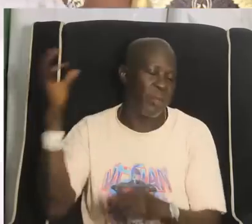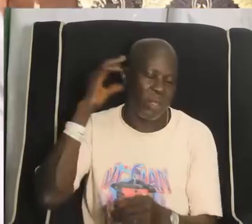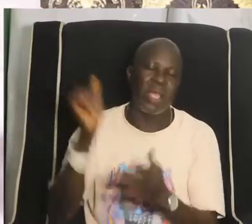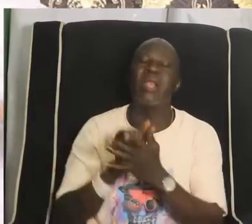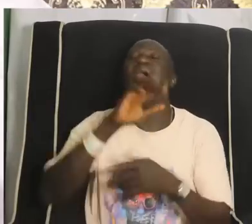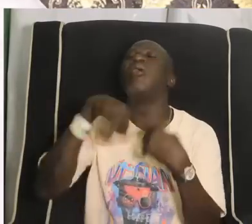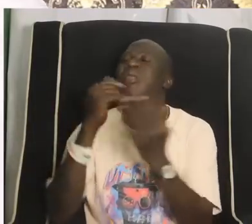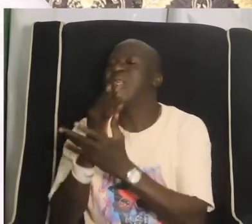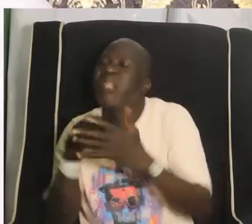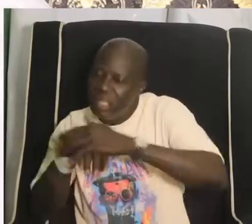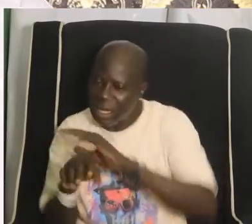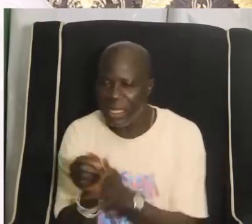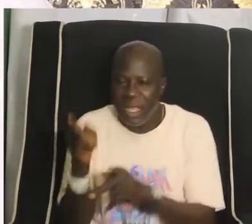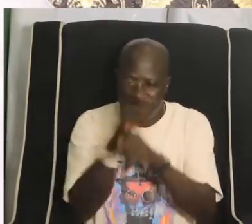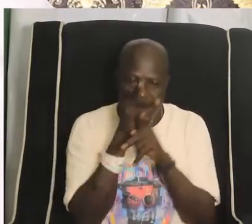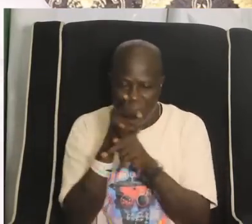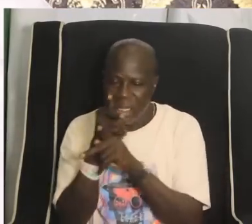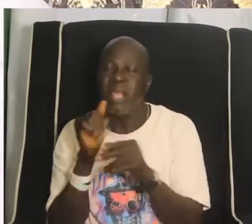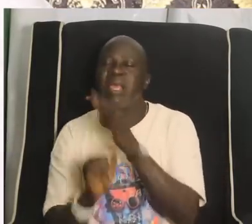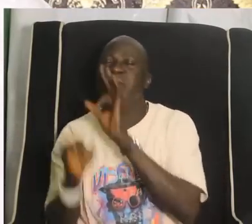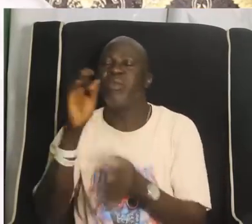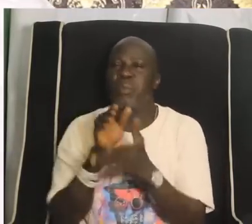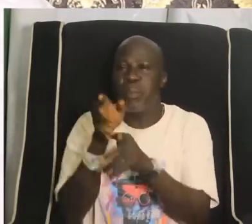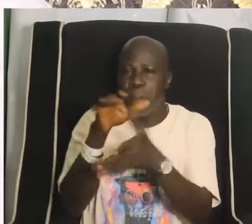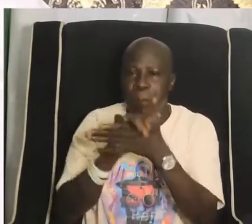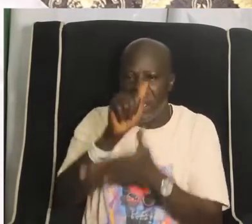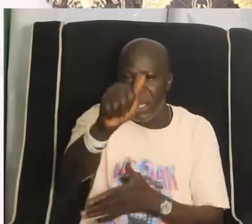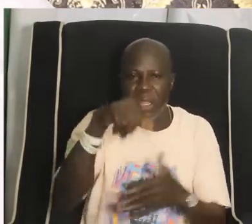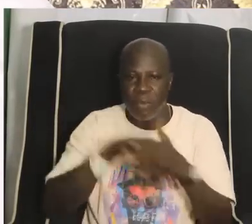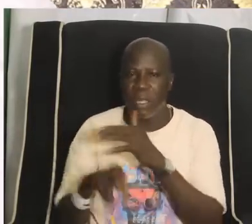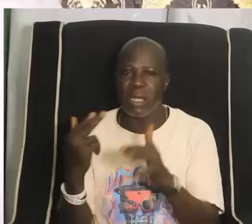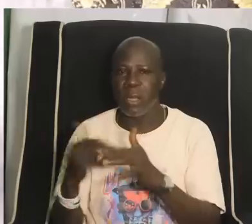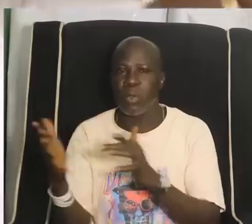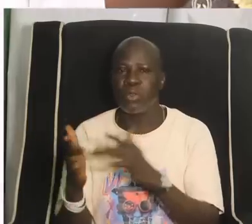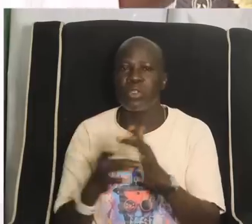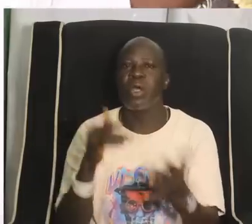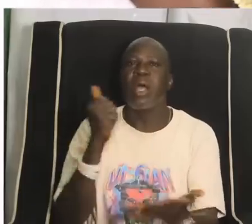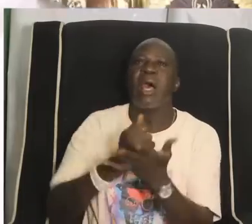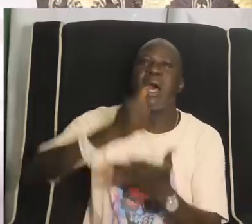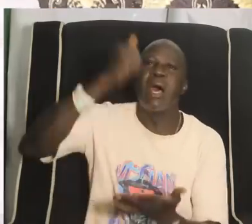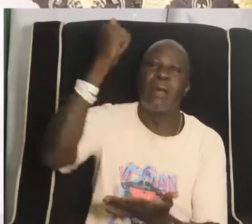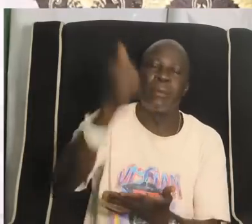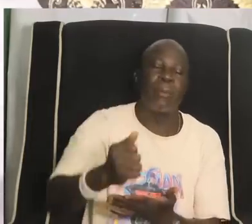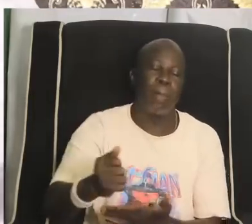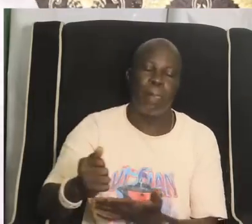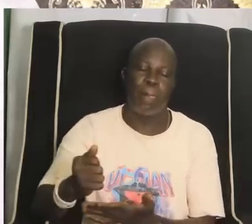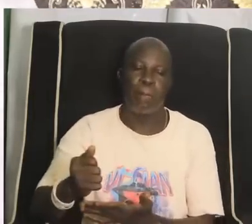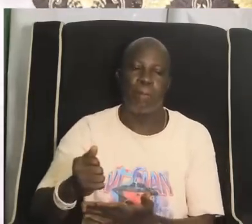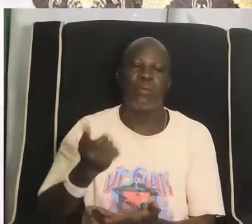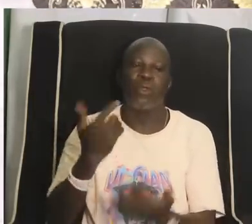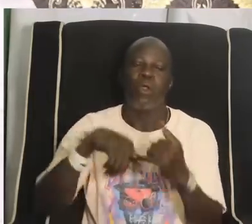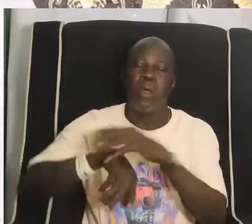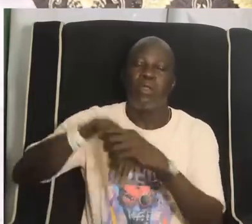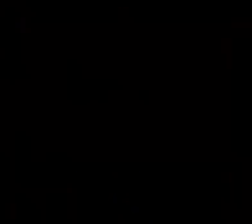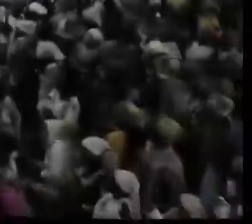you. By such case, if you believe in the name of Jesus, come